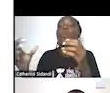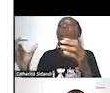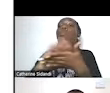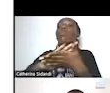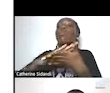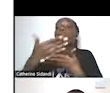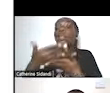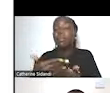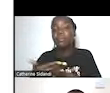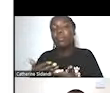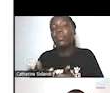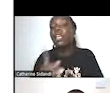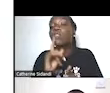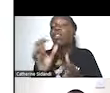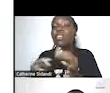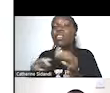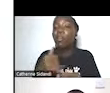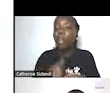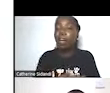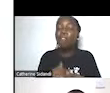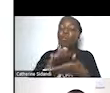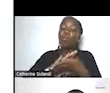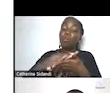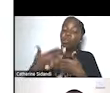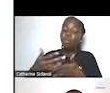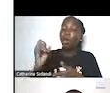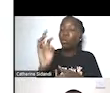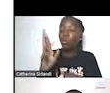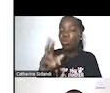So whether you have your computer or don't have your computer, or you